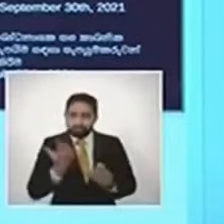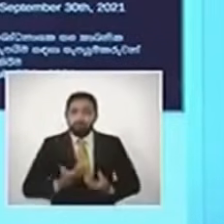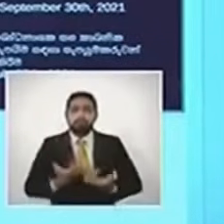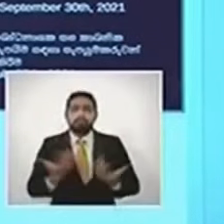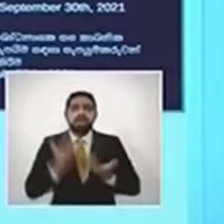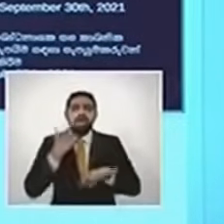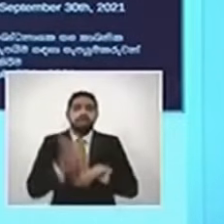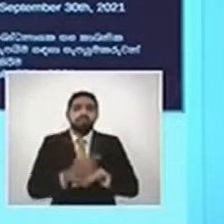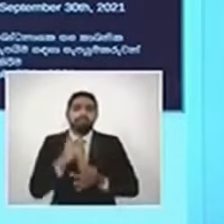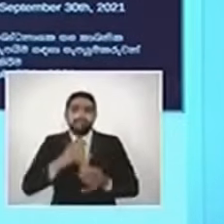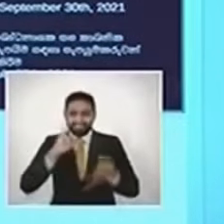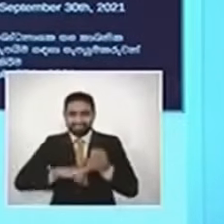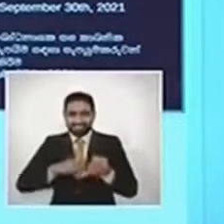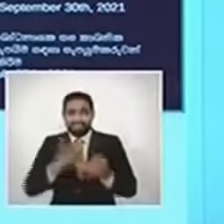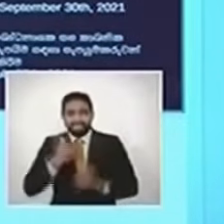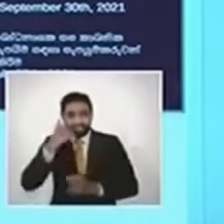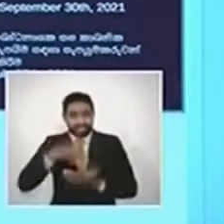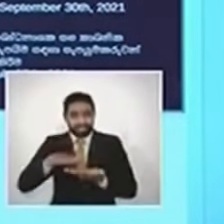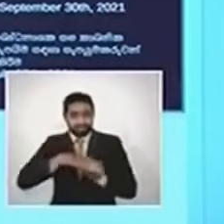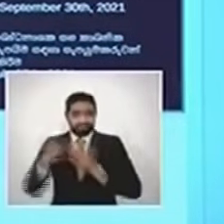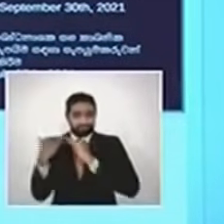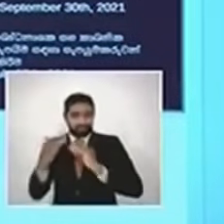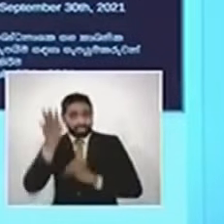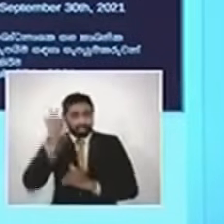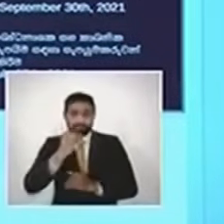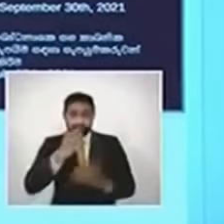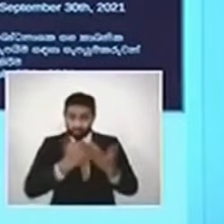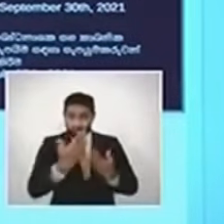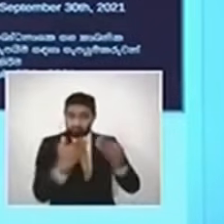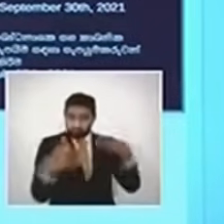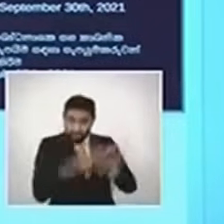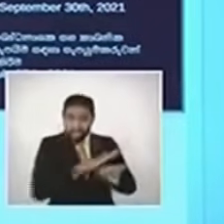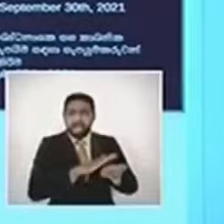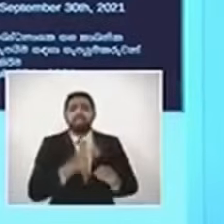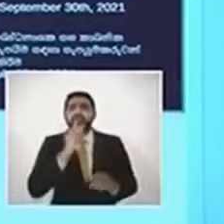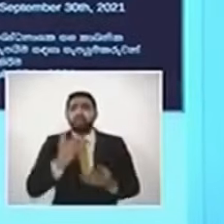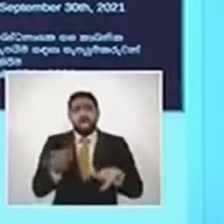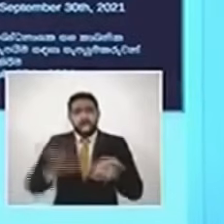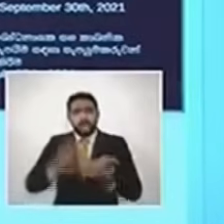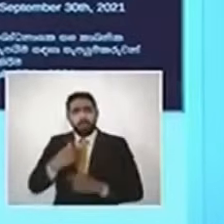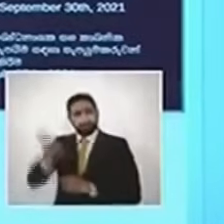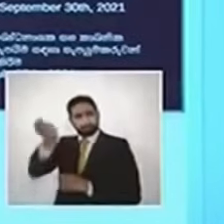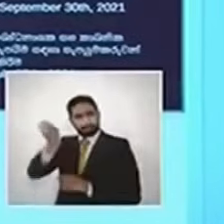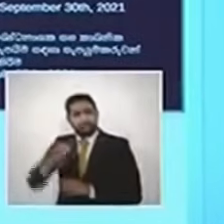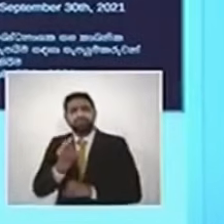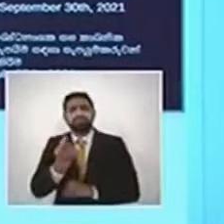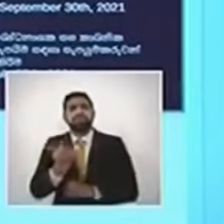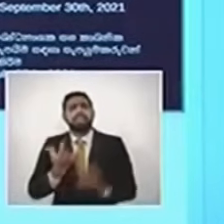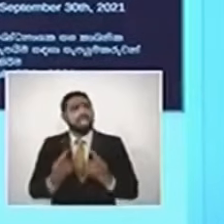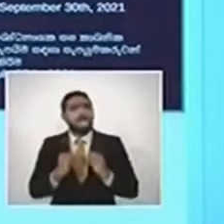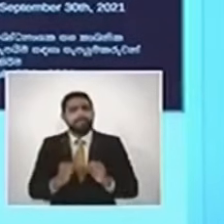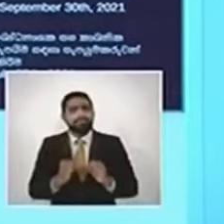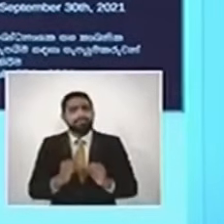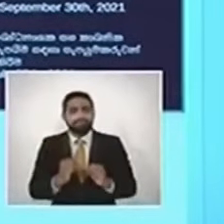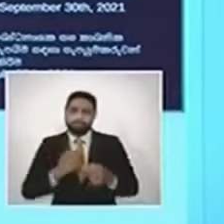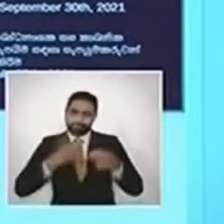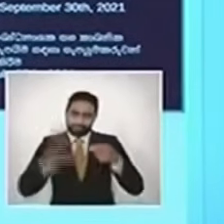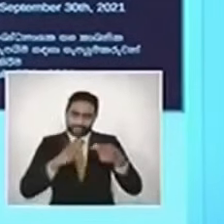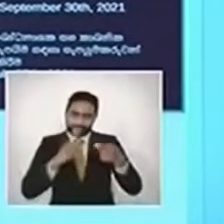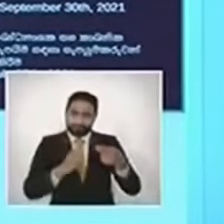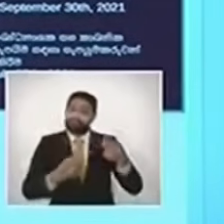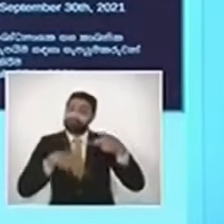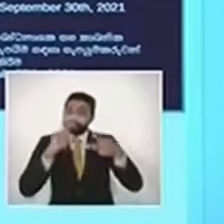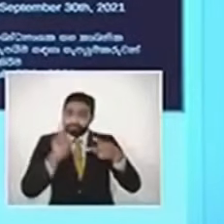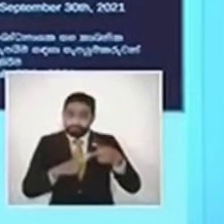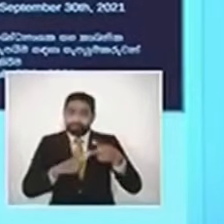down for a period of 50 days. That is problem number one. Problem number two is when these items are to be brought down